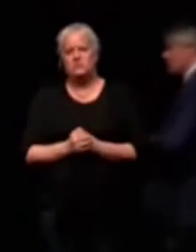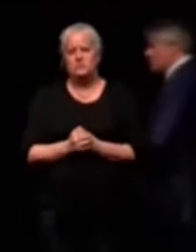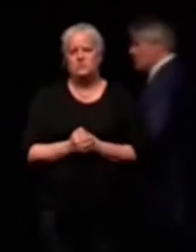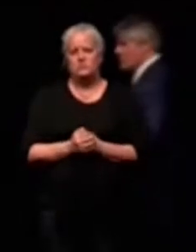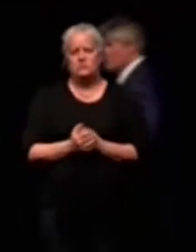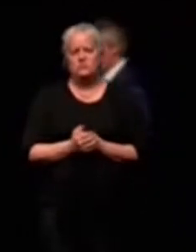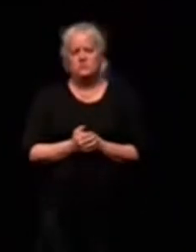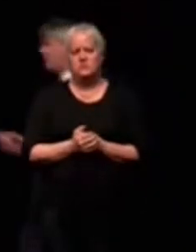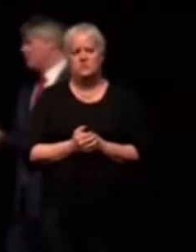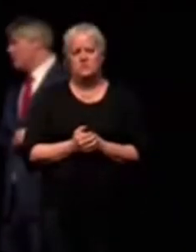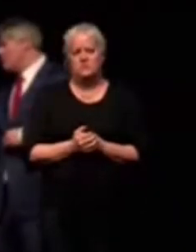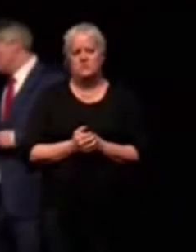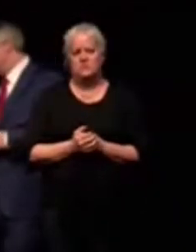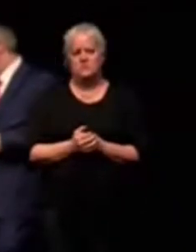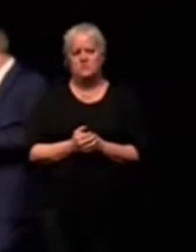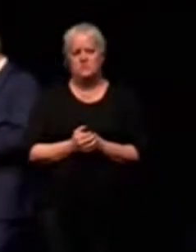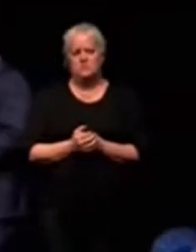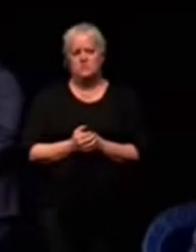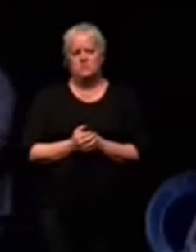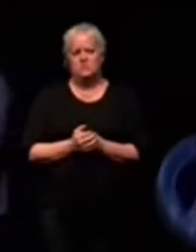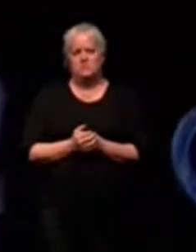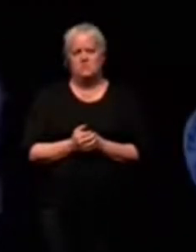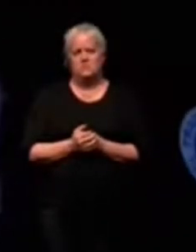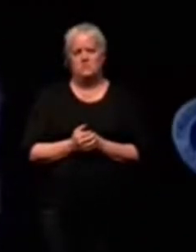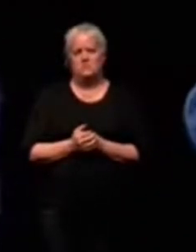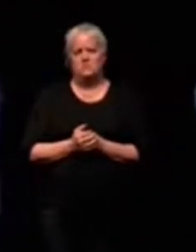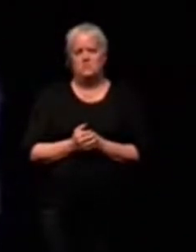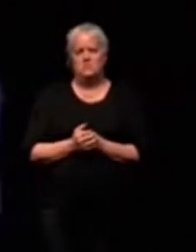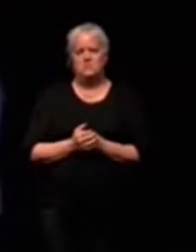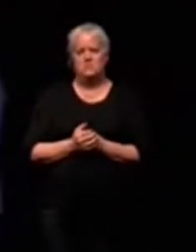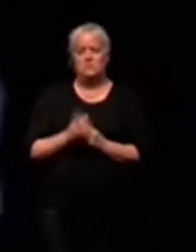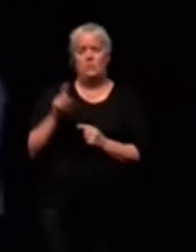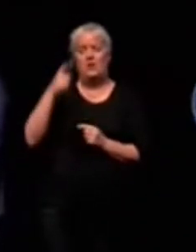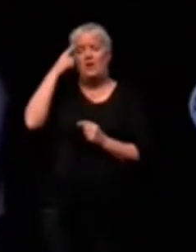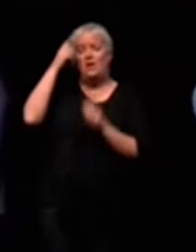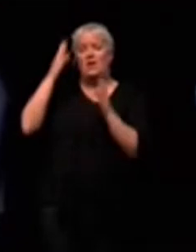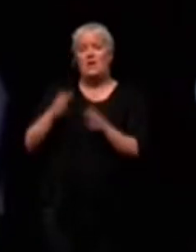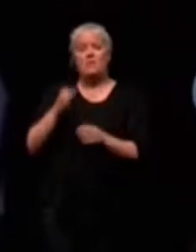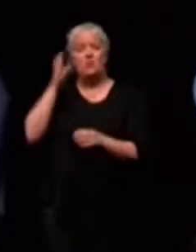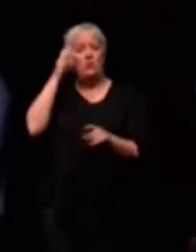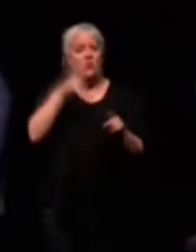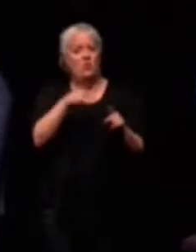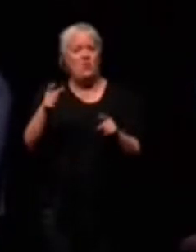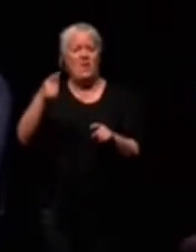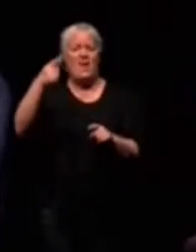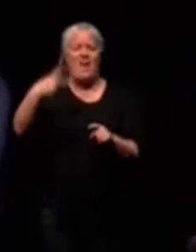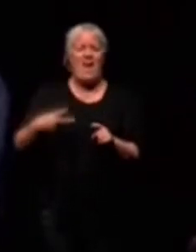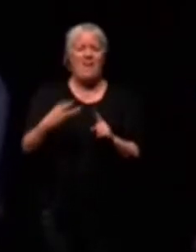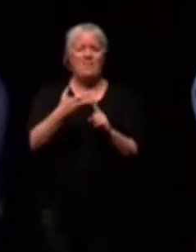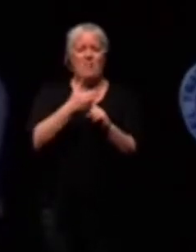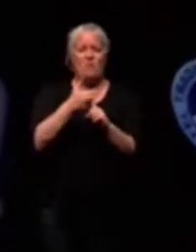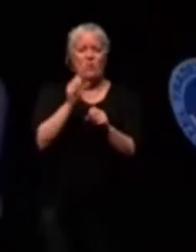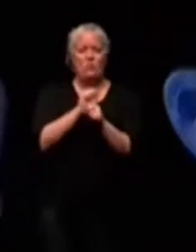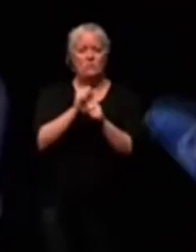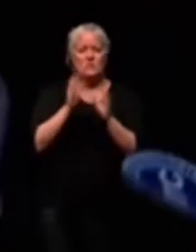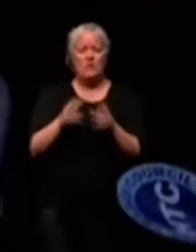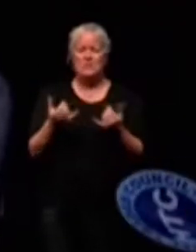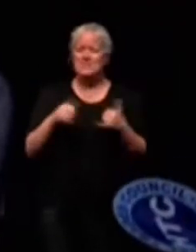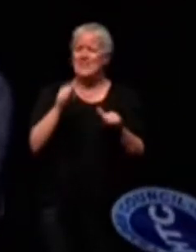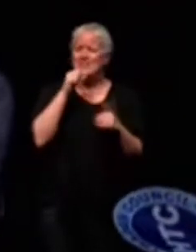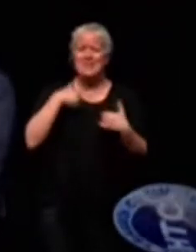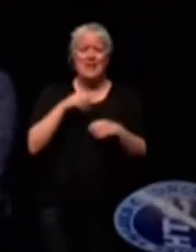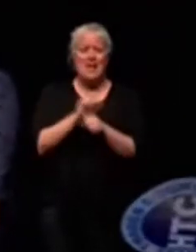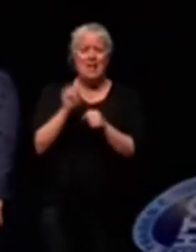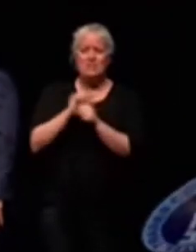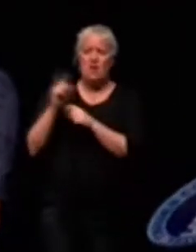when Governor Hochul heard that over half of the hotel workers were still unemployed 2 years after